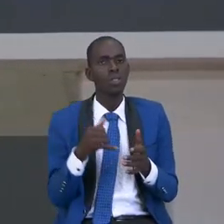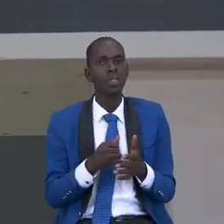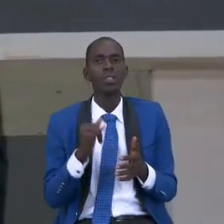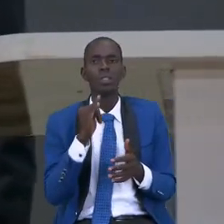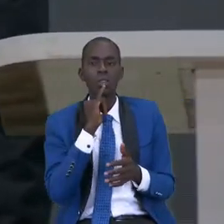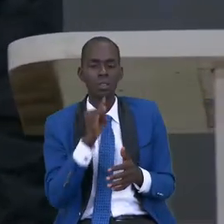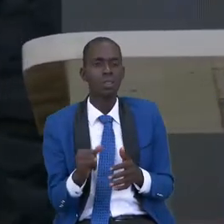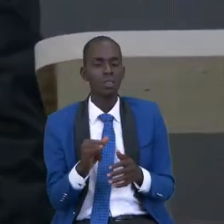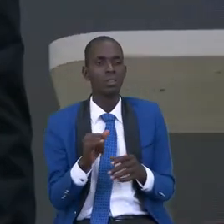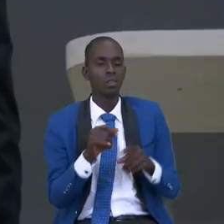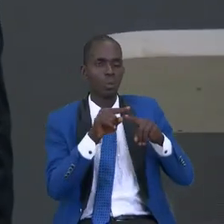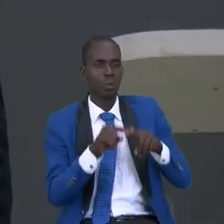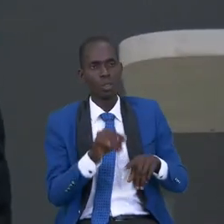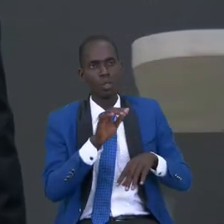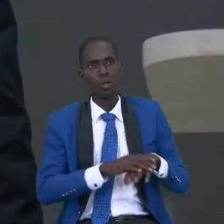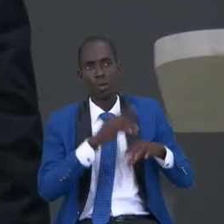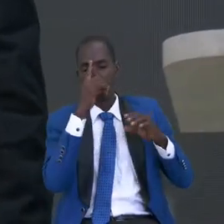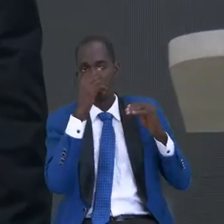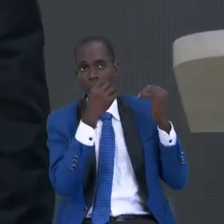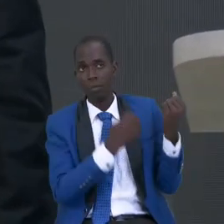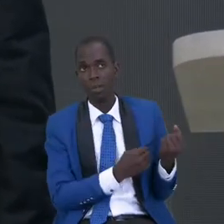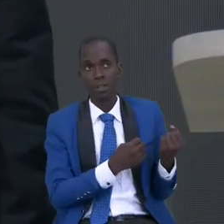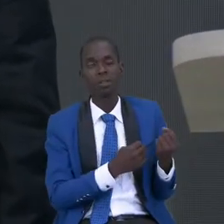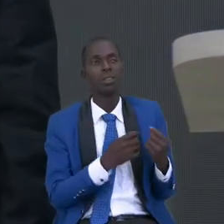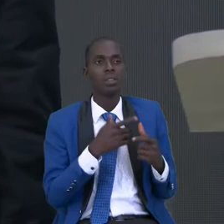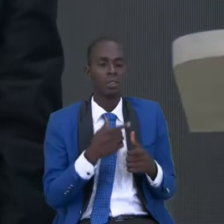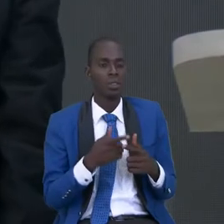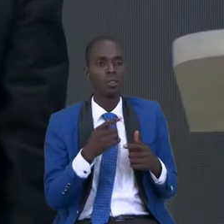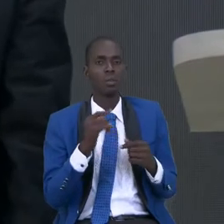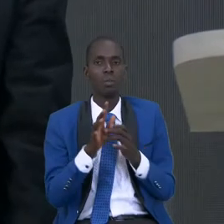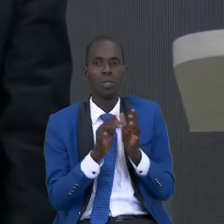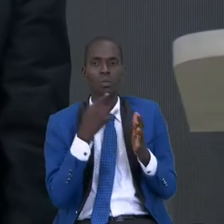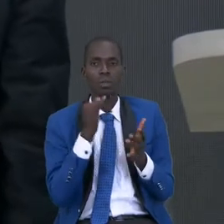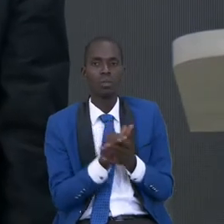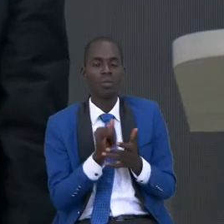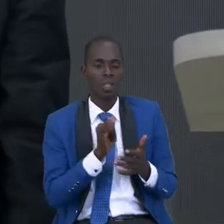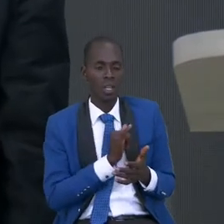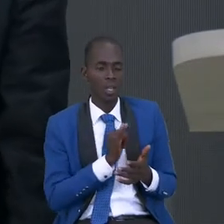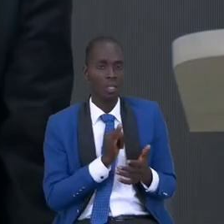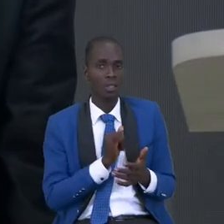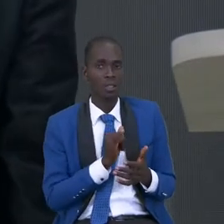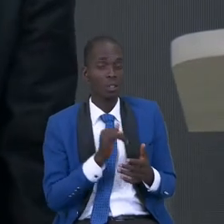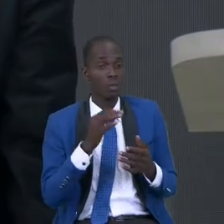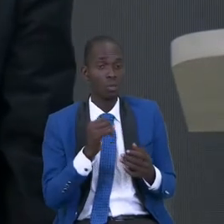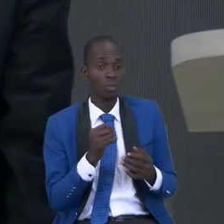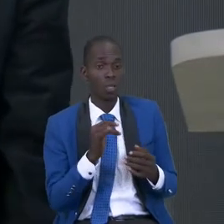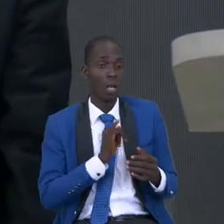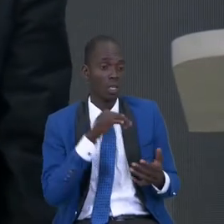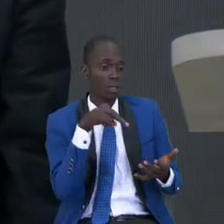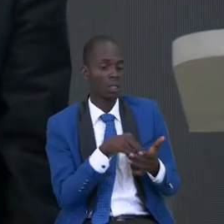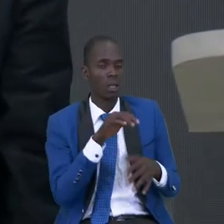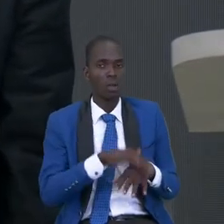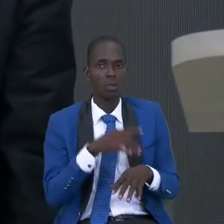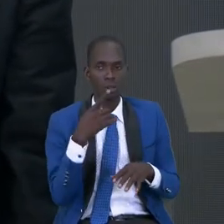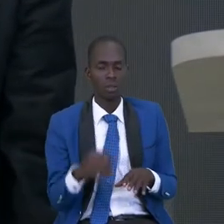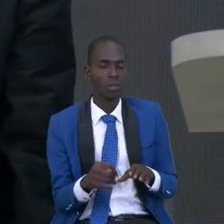faith, I stand guard at the door, and I see a thought coming. I say, don't